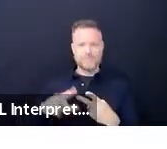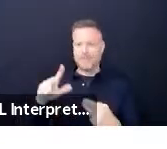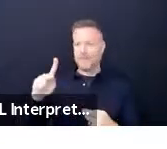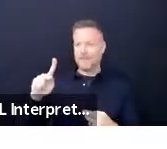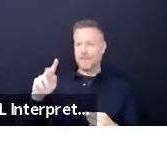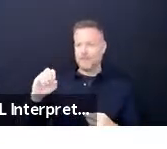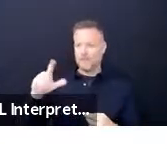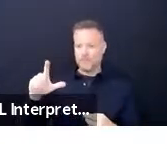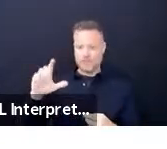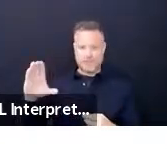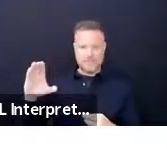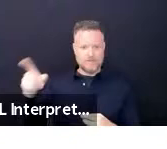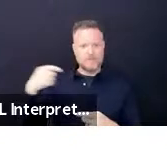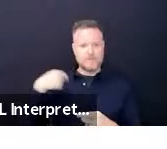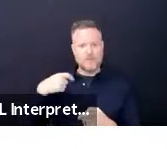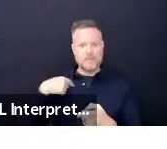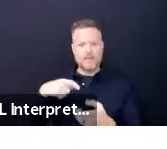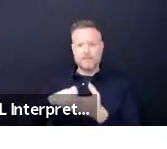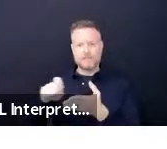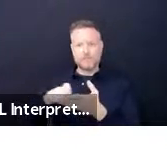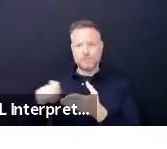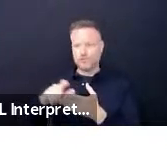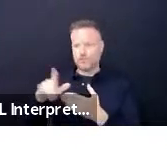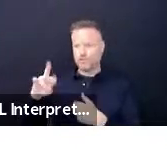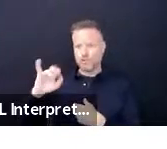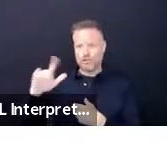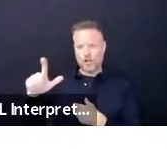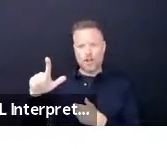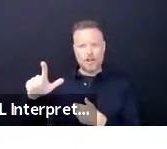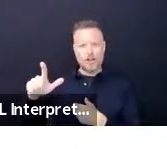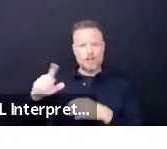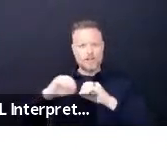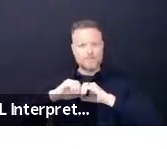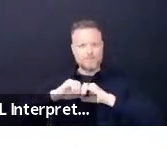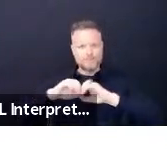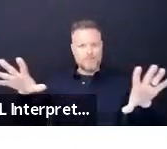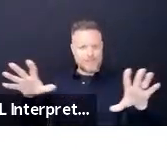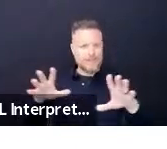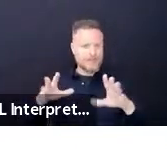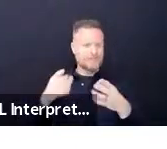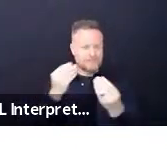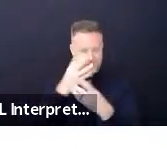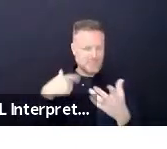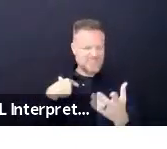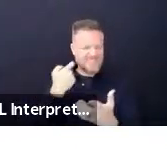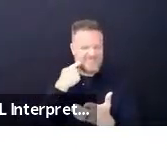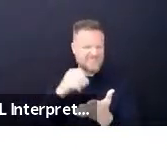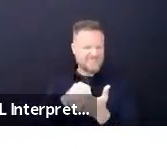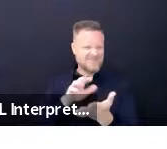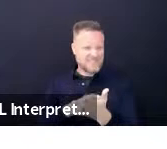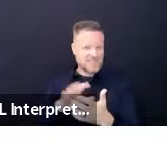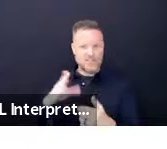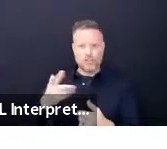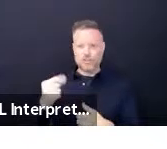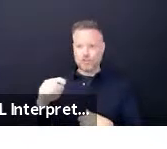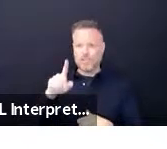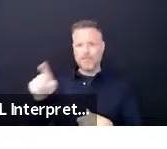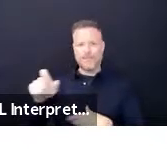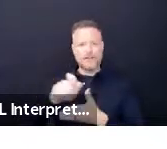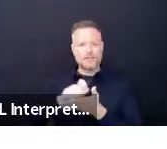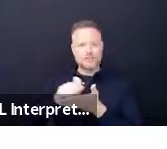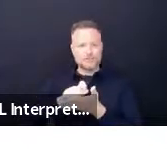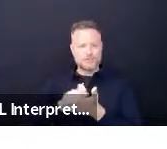a journal that they put information out. And I've just posted in the chat one of the journal articles